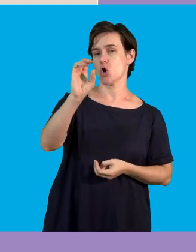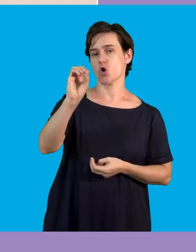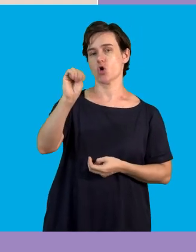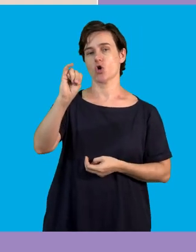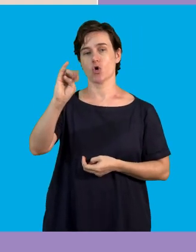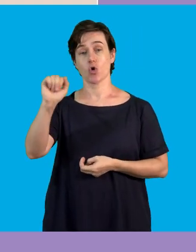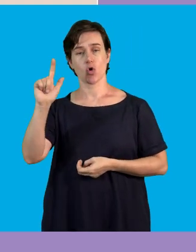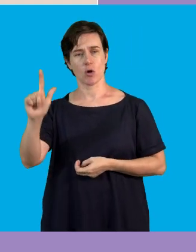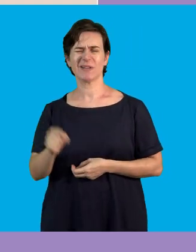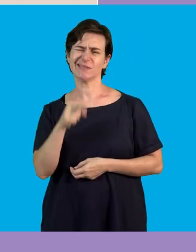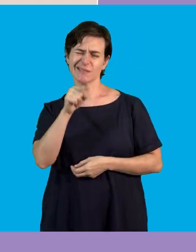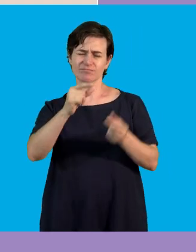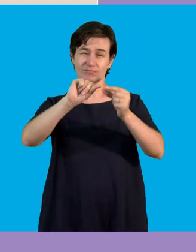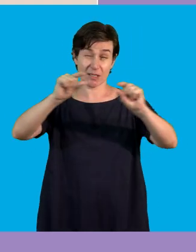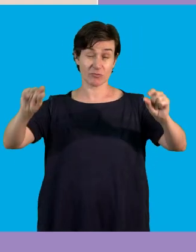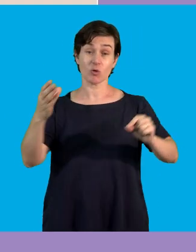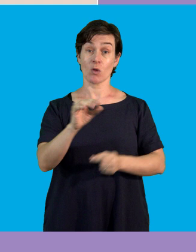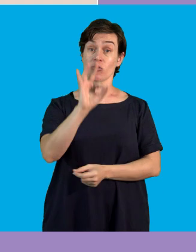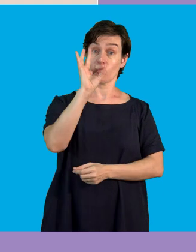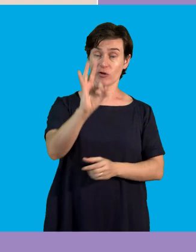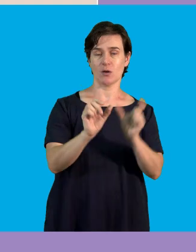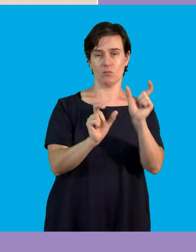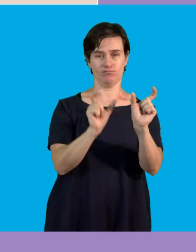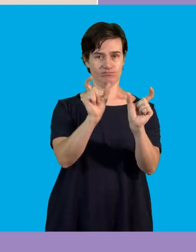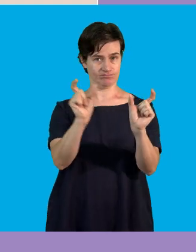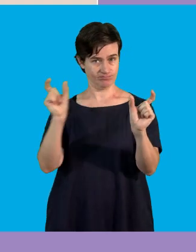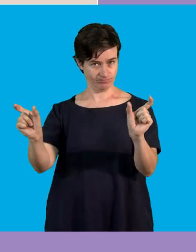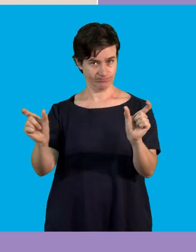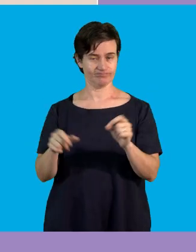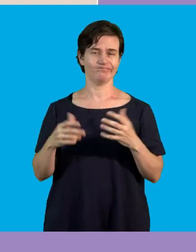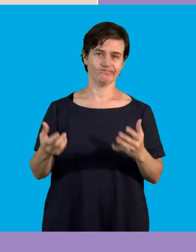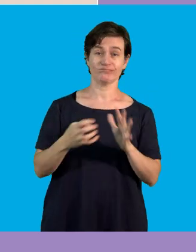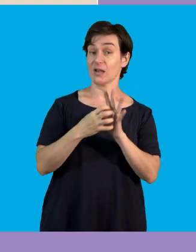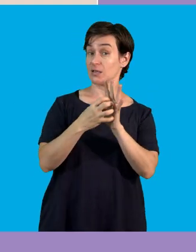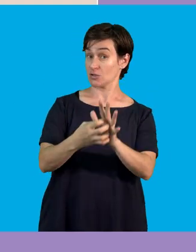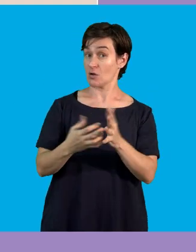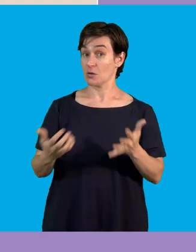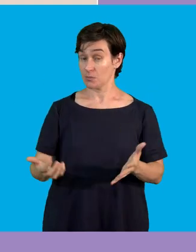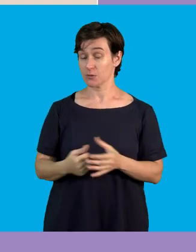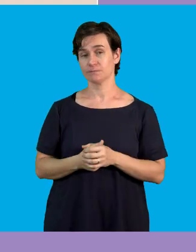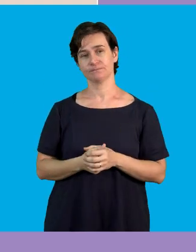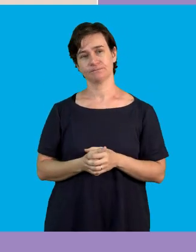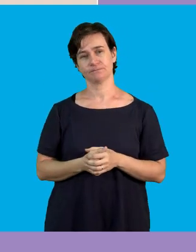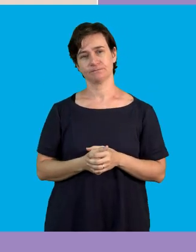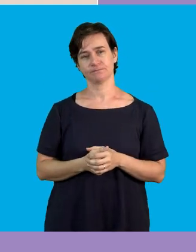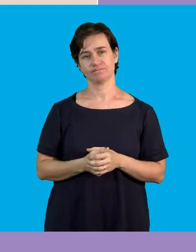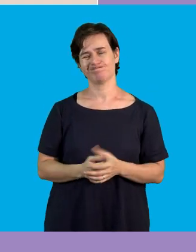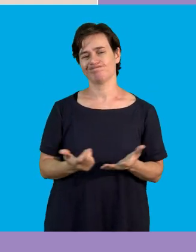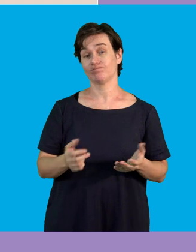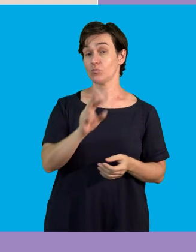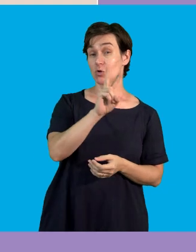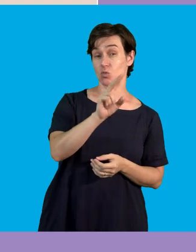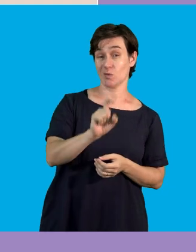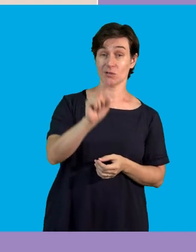Word is a trinomial. A trinomial is an expression with three terms. An example of an expression with